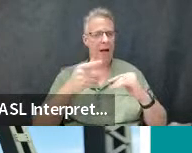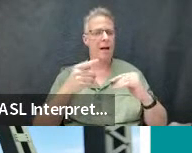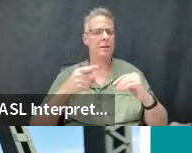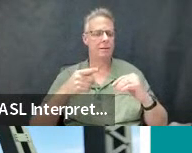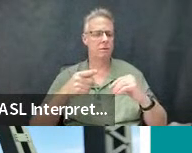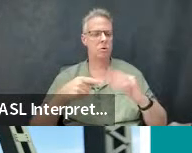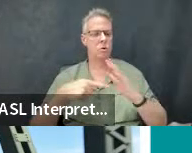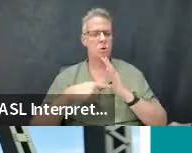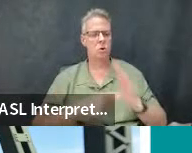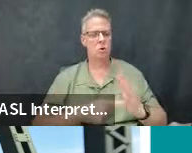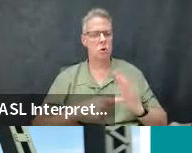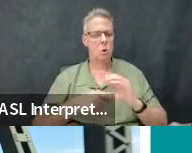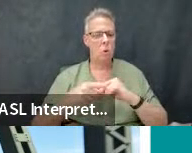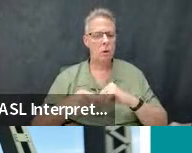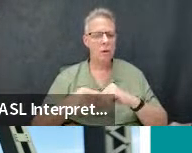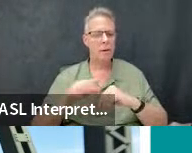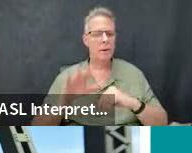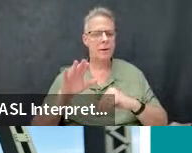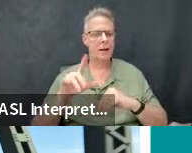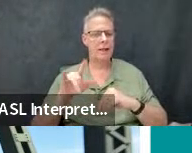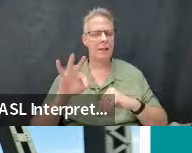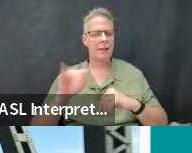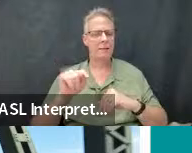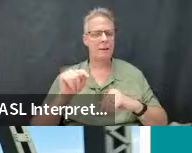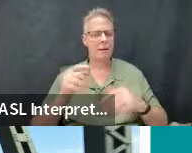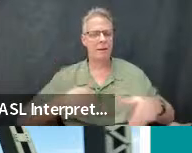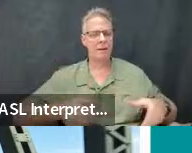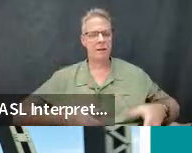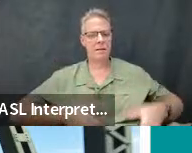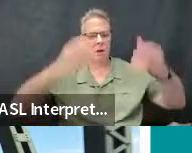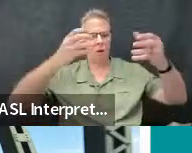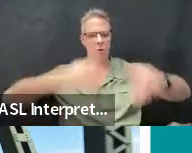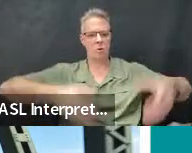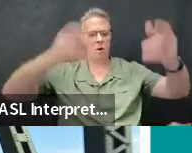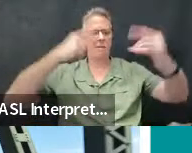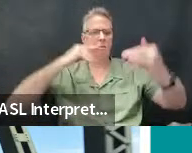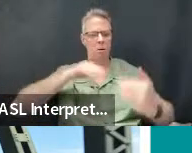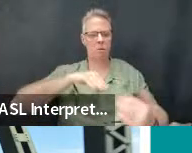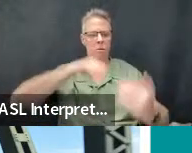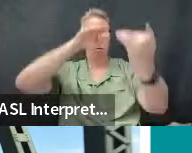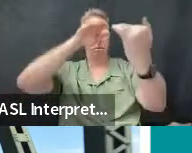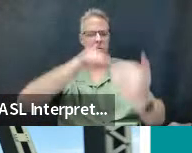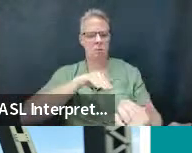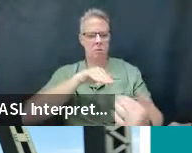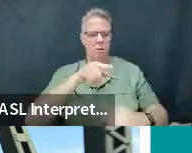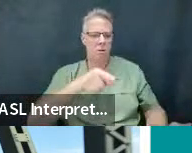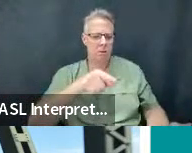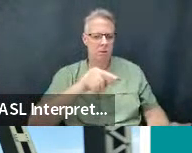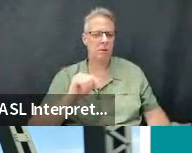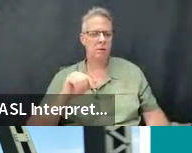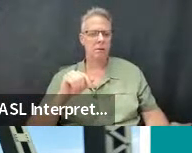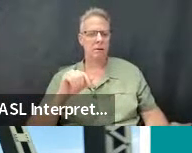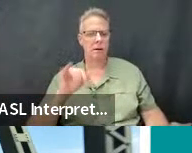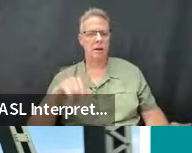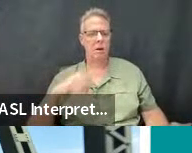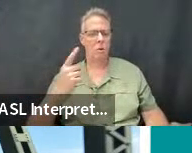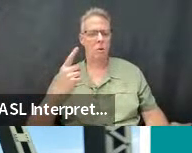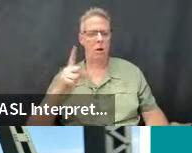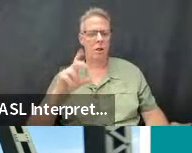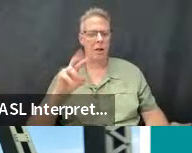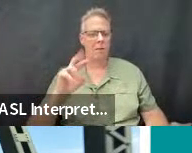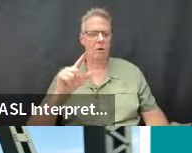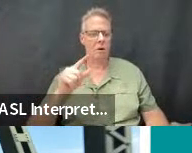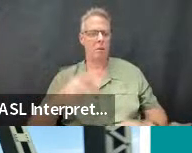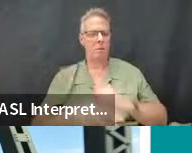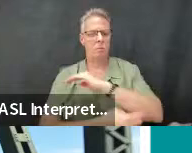happens to show the lift towers associated with the movable span. The single level fixed span